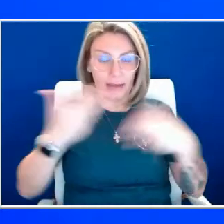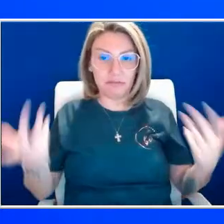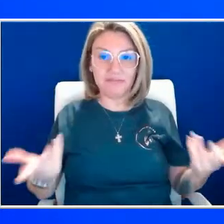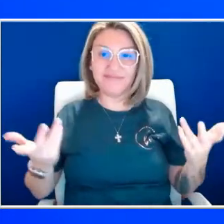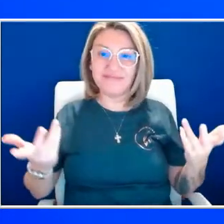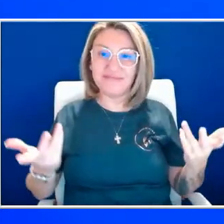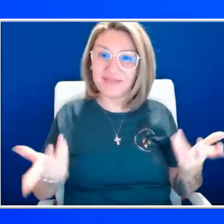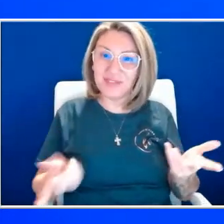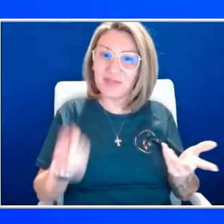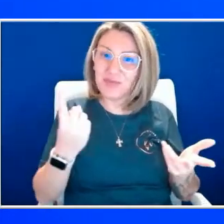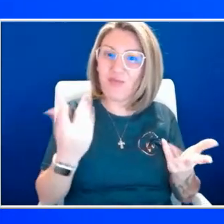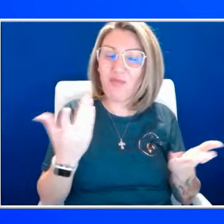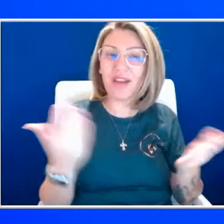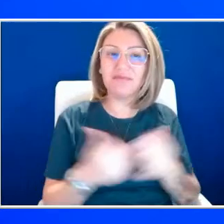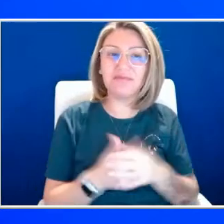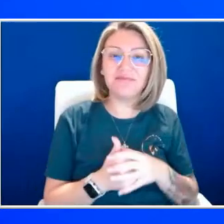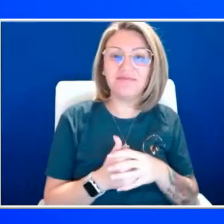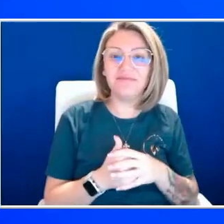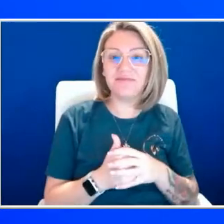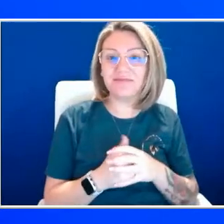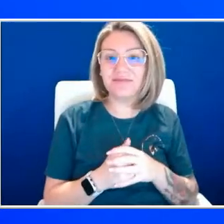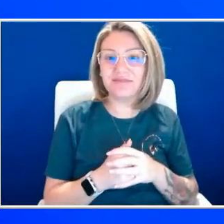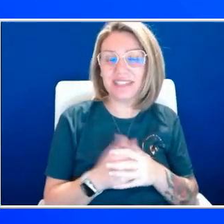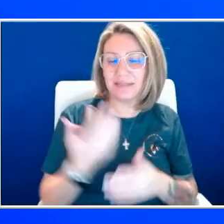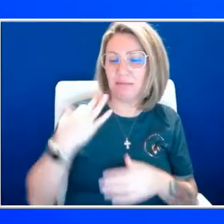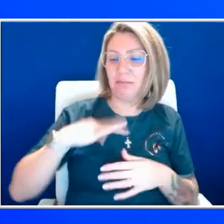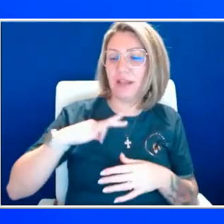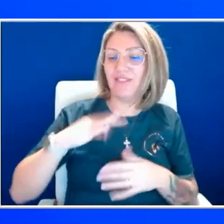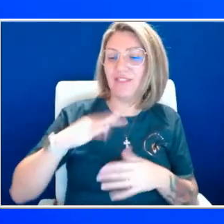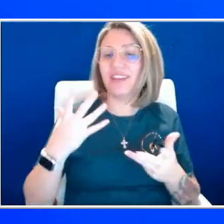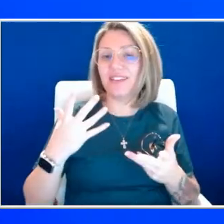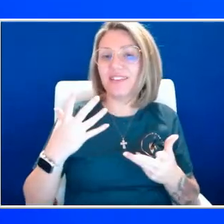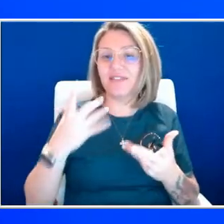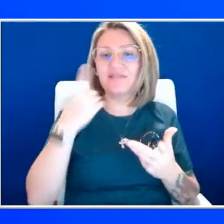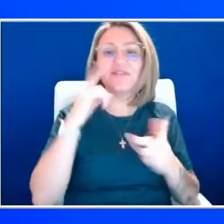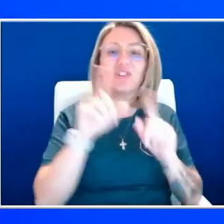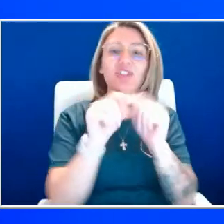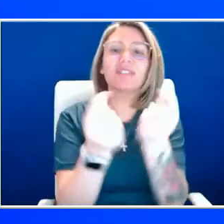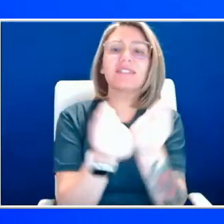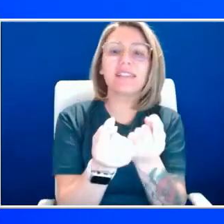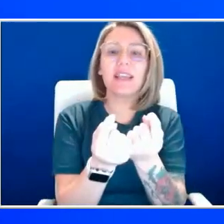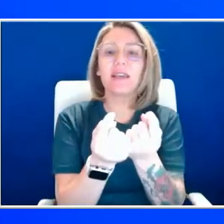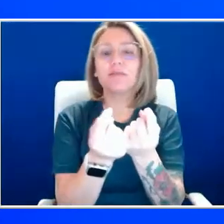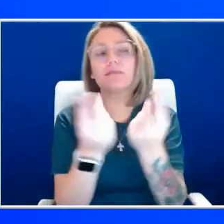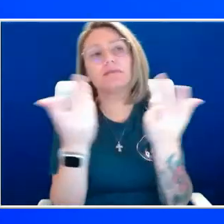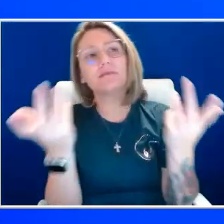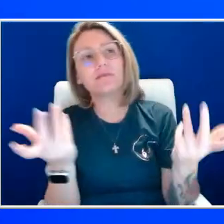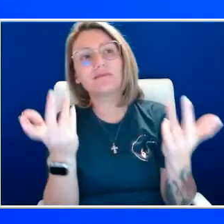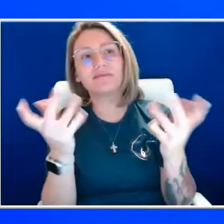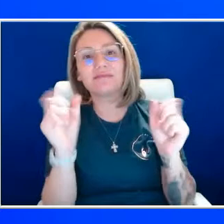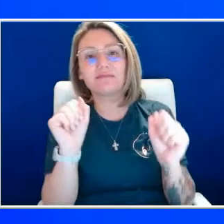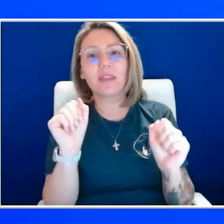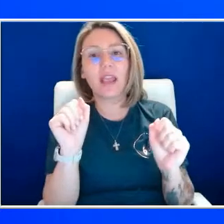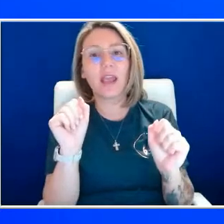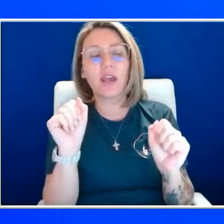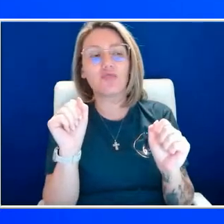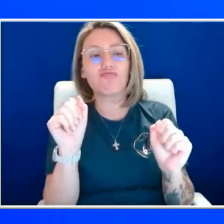great benefit of team who's able to oversee 40 to 50